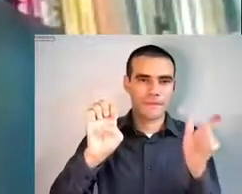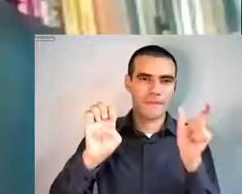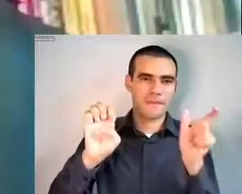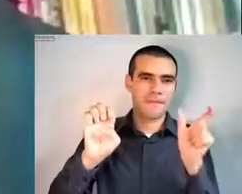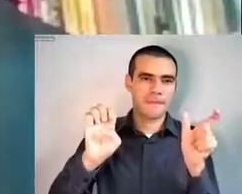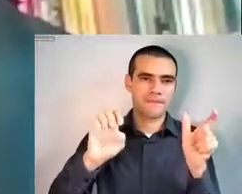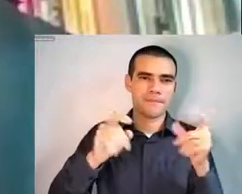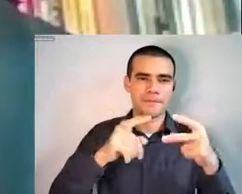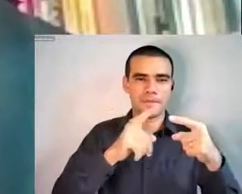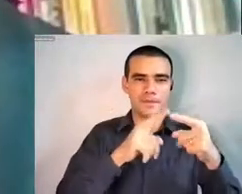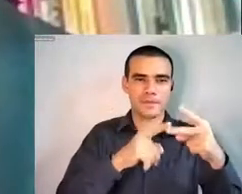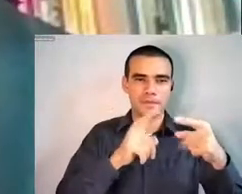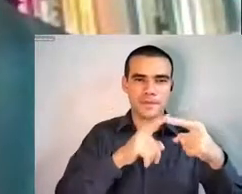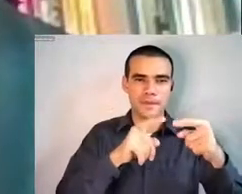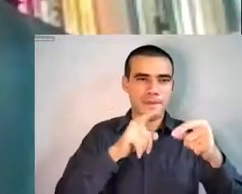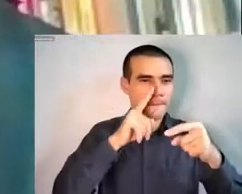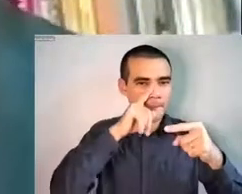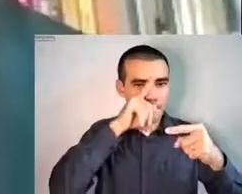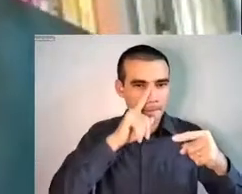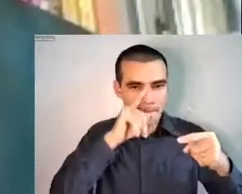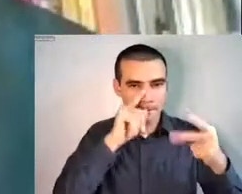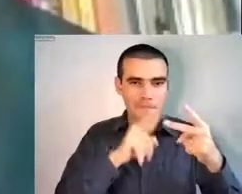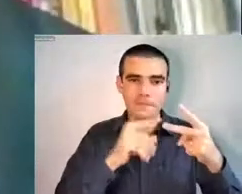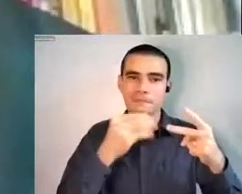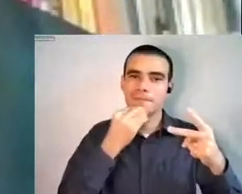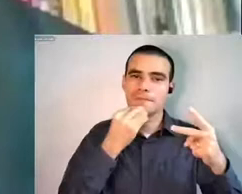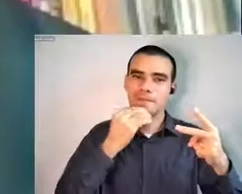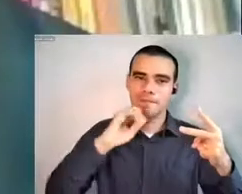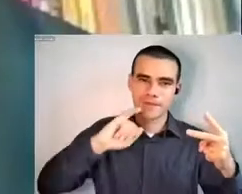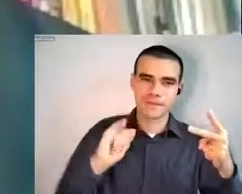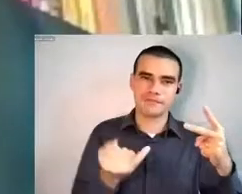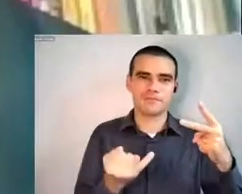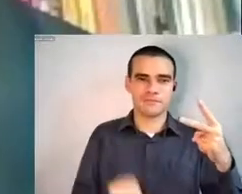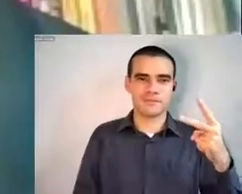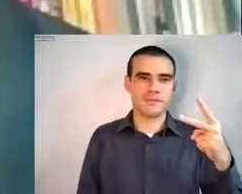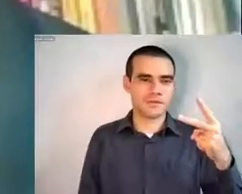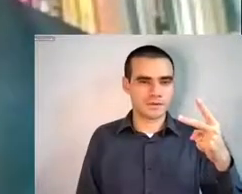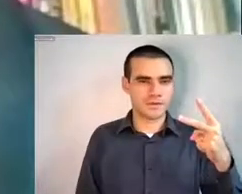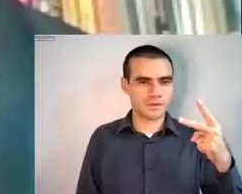There are two different words: danger and opportunity.